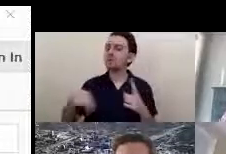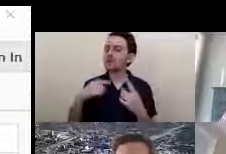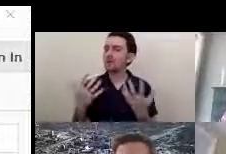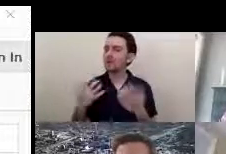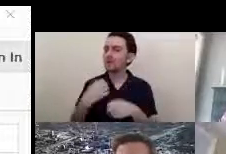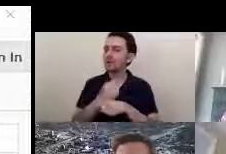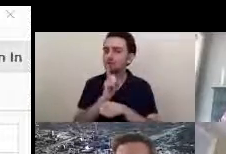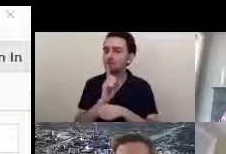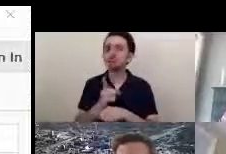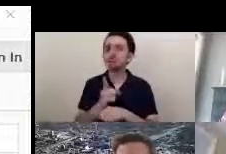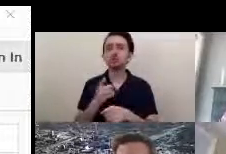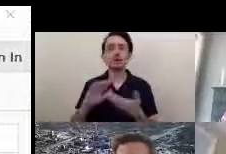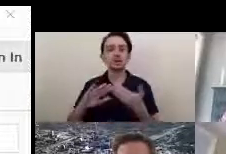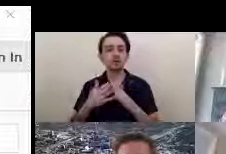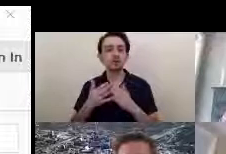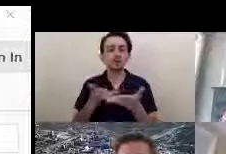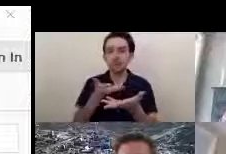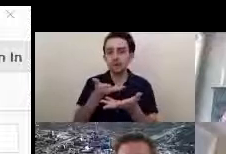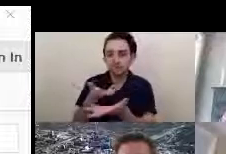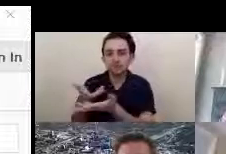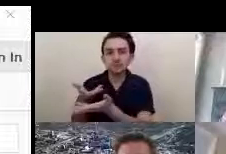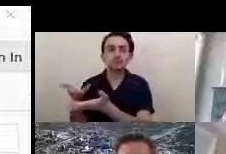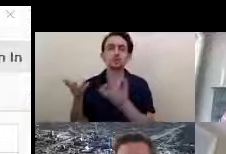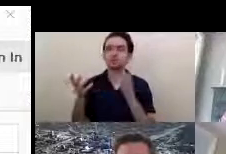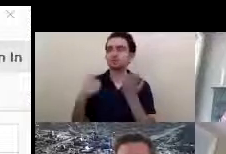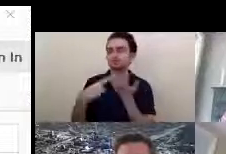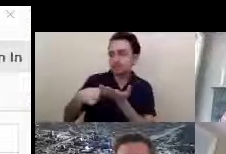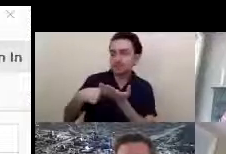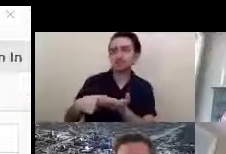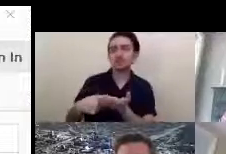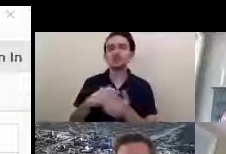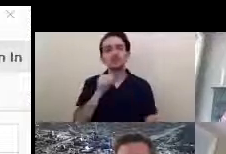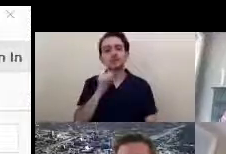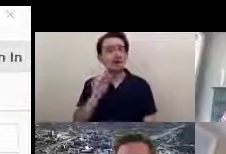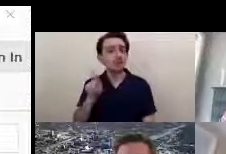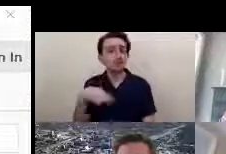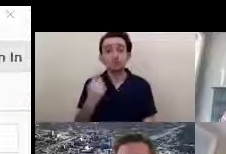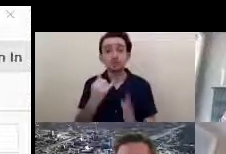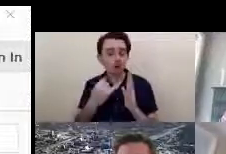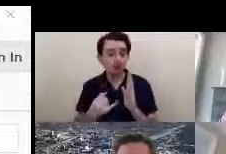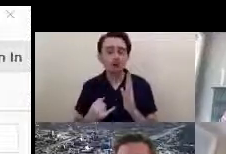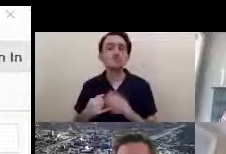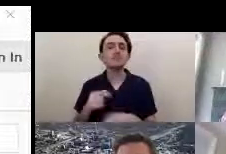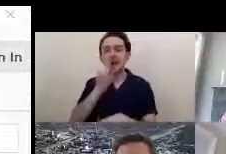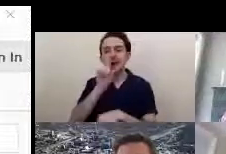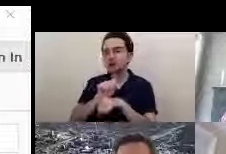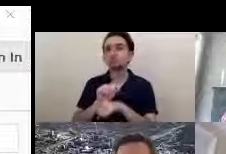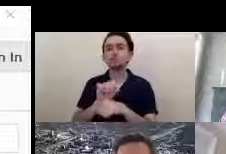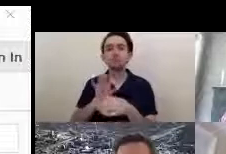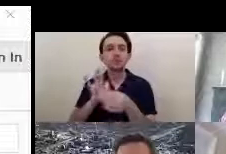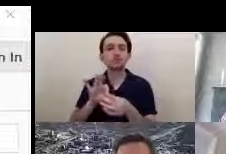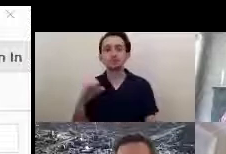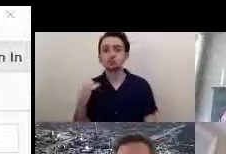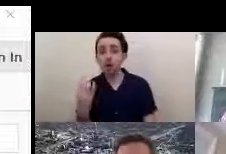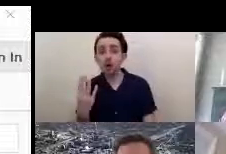community conversation, and that people understand that this is about livelihoods and it's about jobs, and that's a really important component. So I